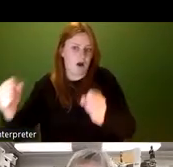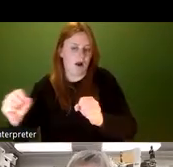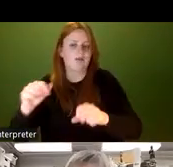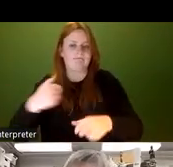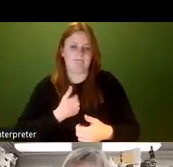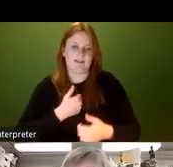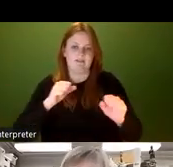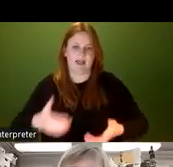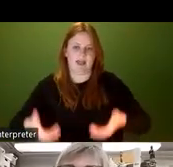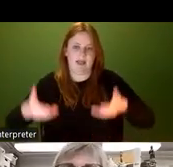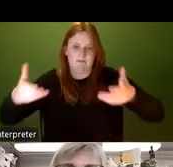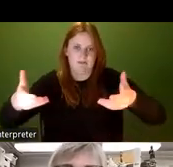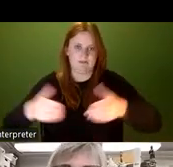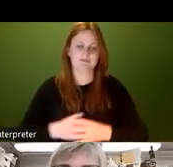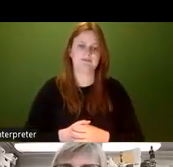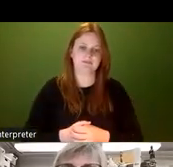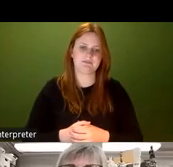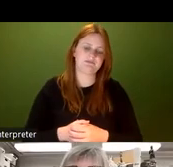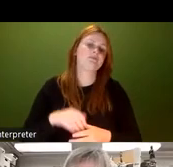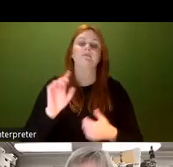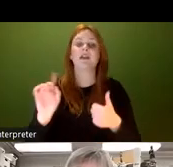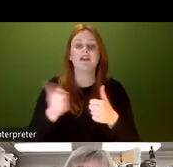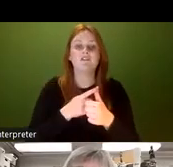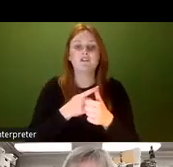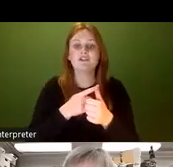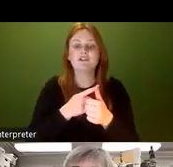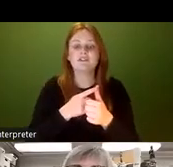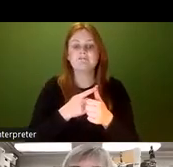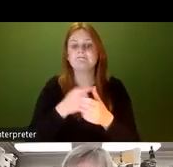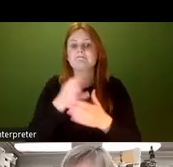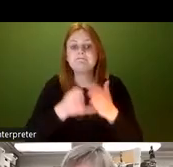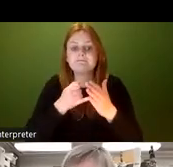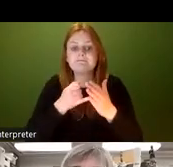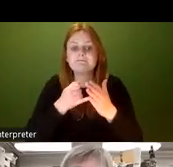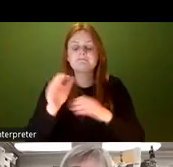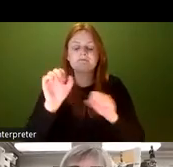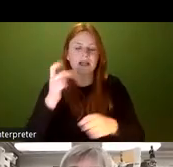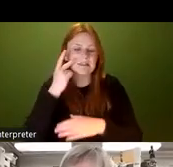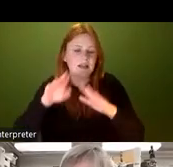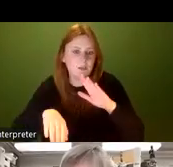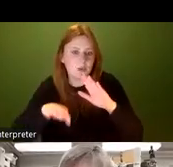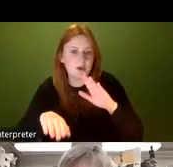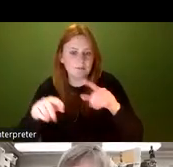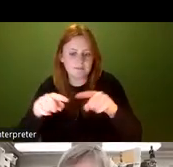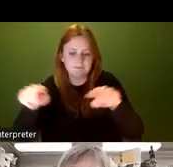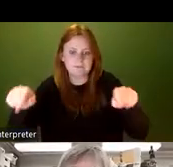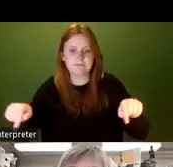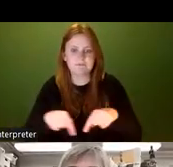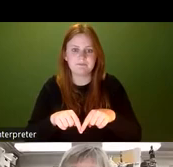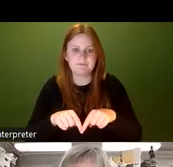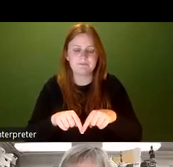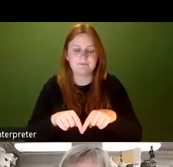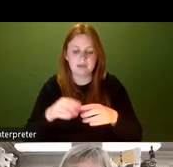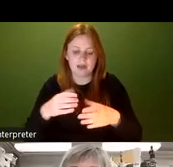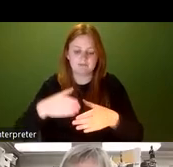And that was the first piece. You can see that form at the bottom. So my very first attempt there